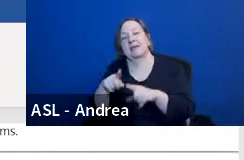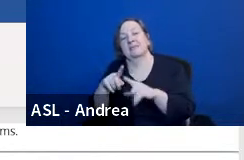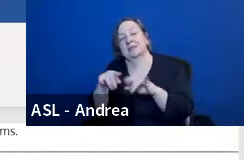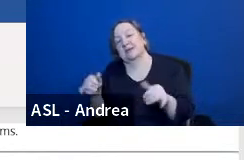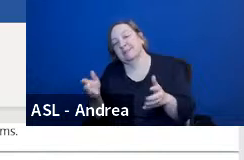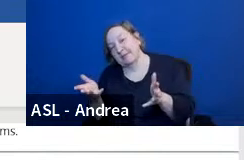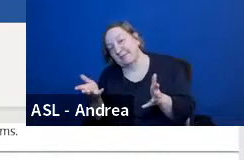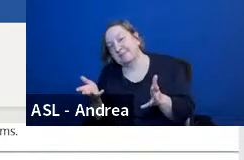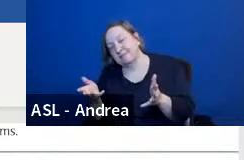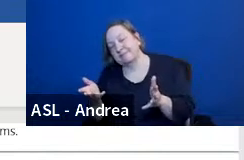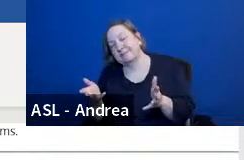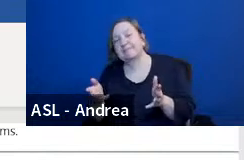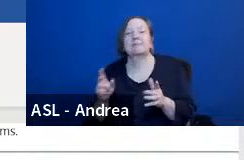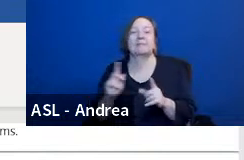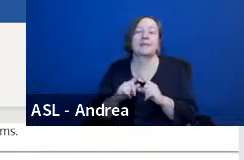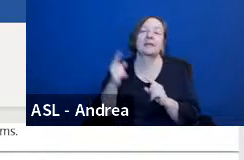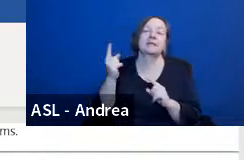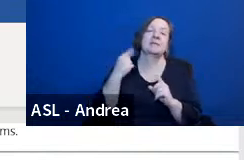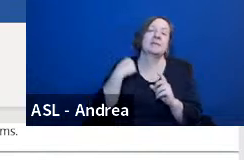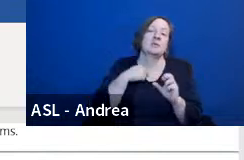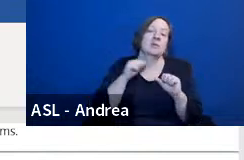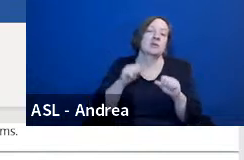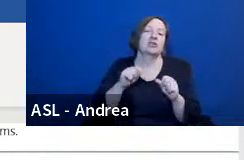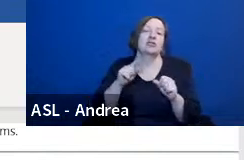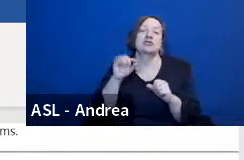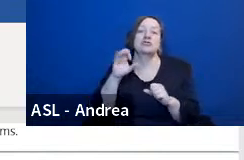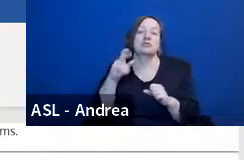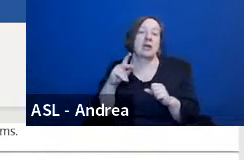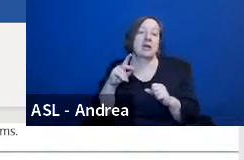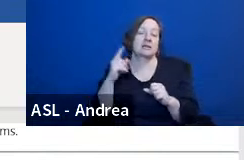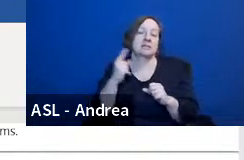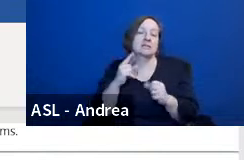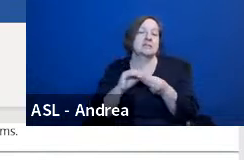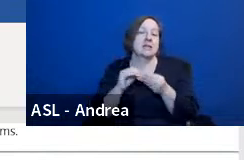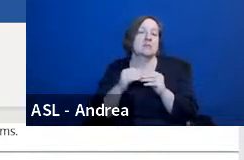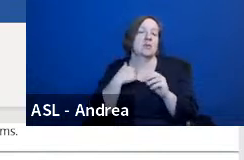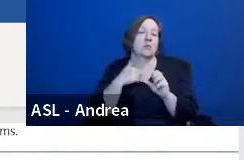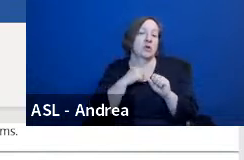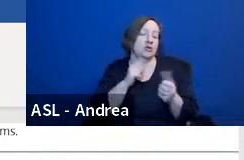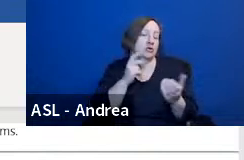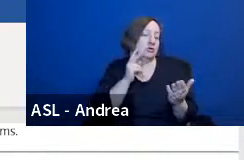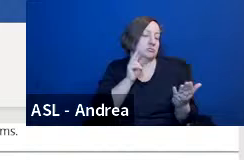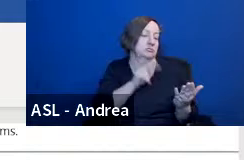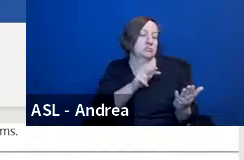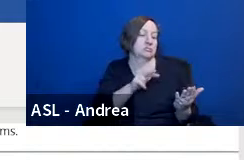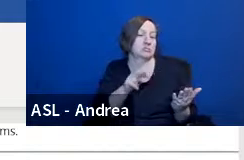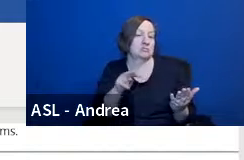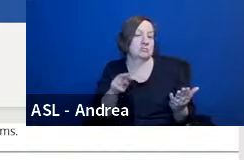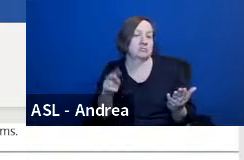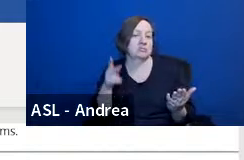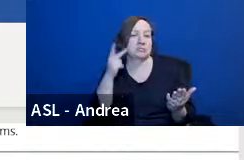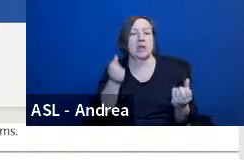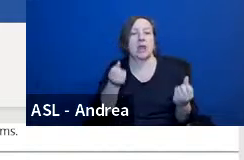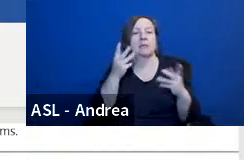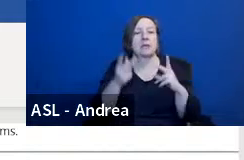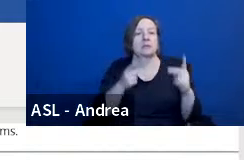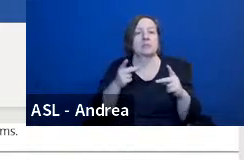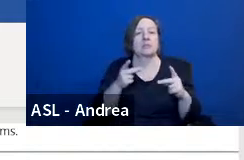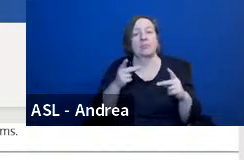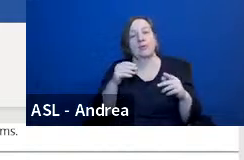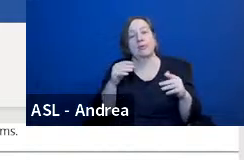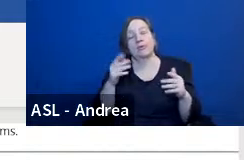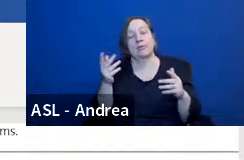time. Yeah. But it's something we could at least track. It would be a tangible number that we could have. Says this is how many folks came in